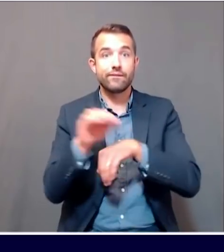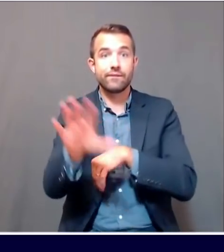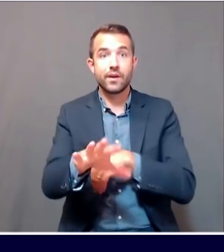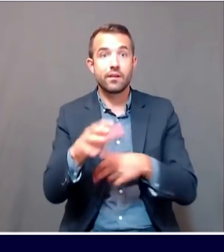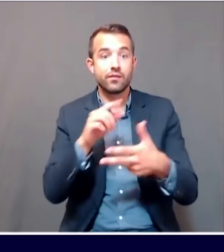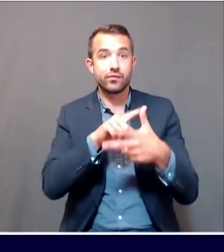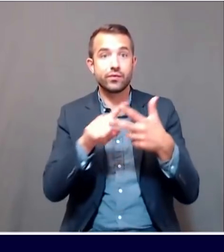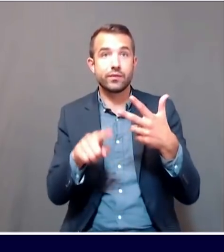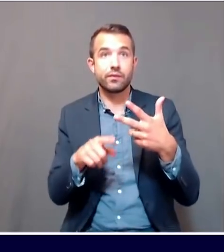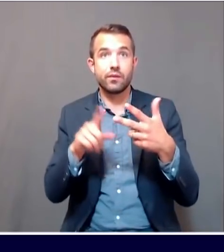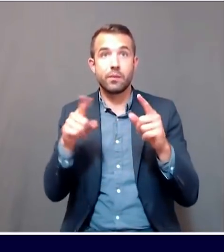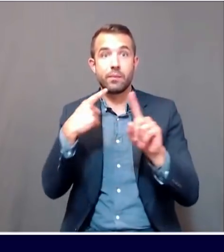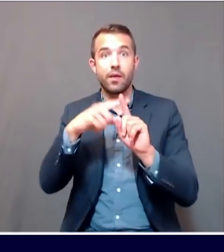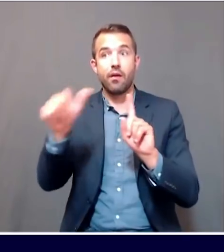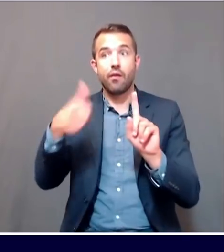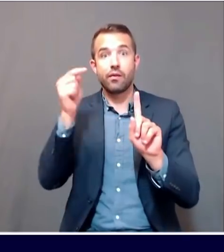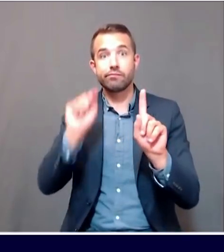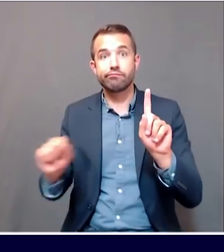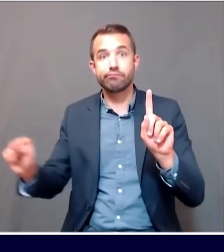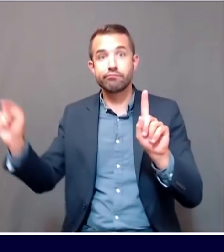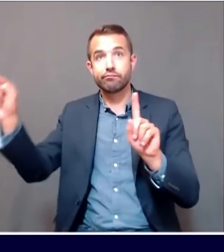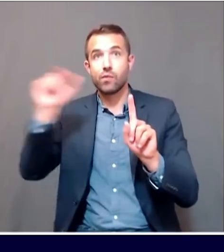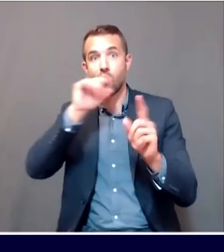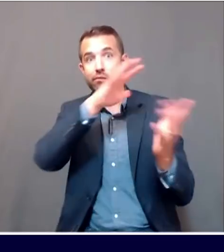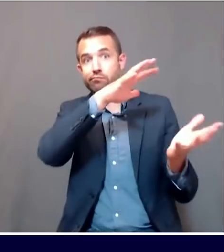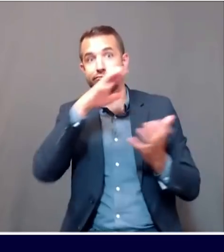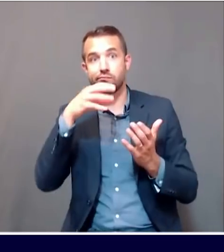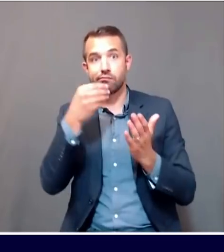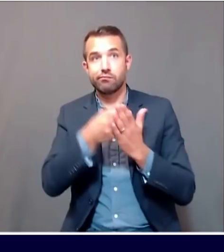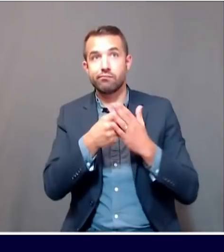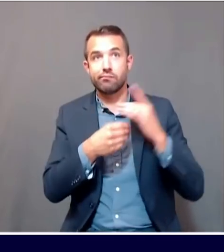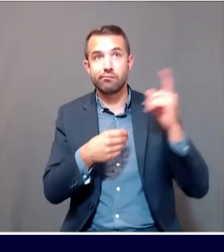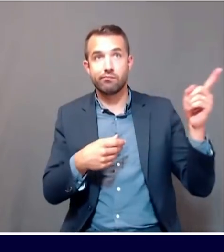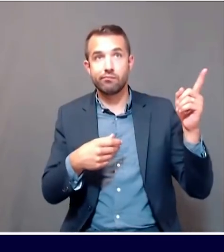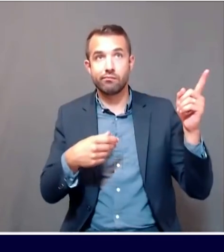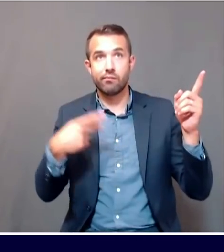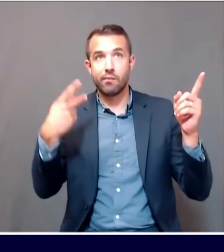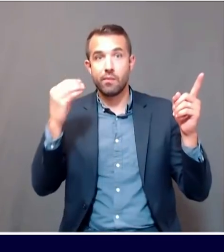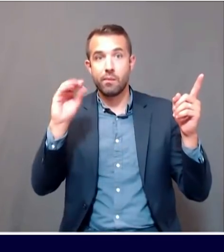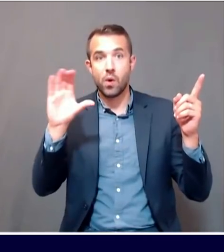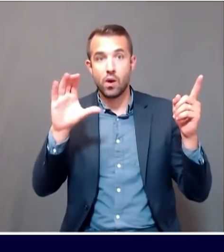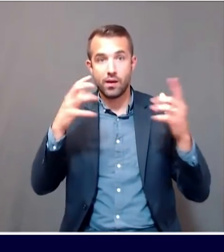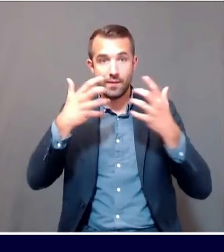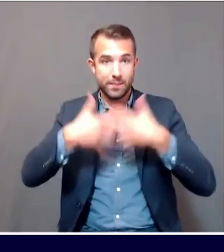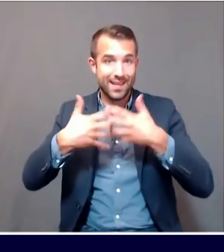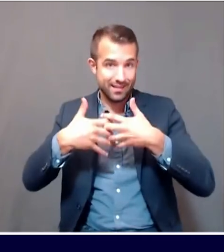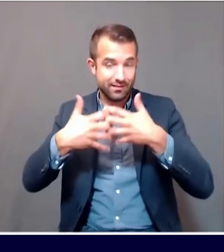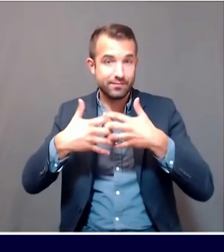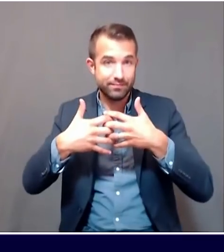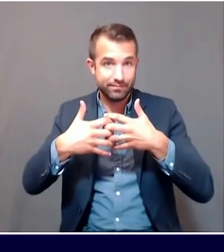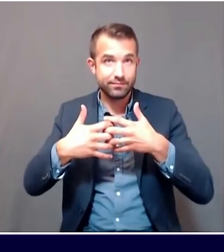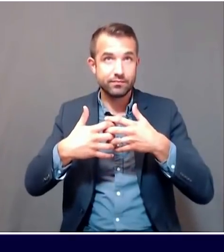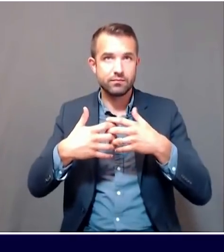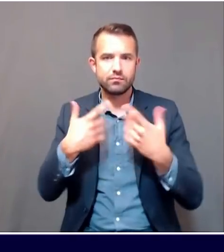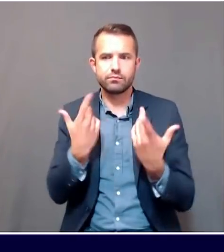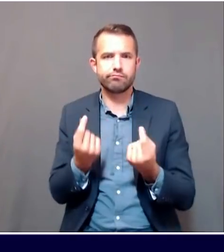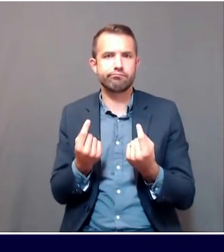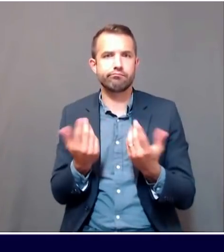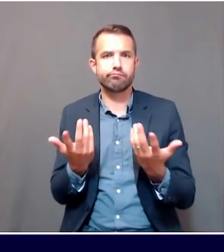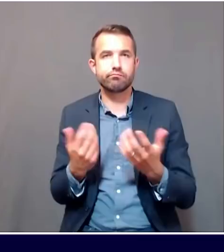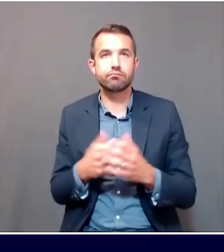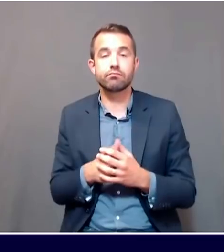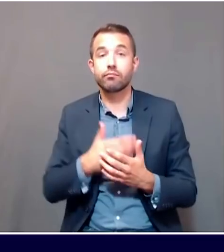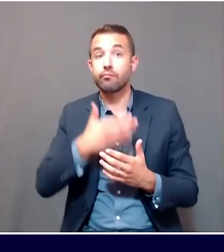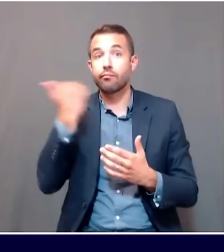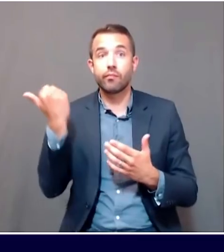any others that acquire point of care machines, is really to use them to get a quick sense